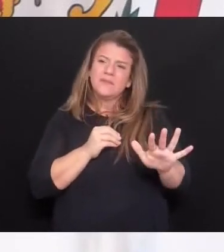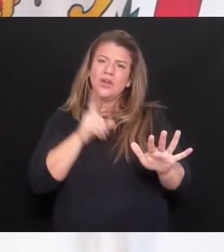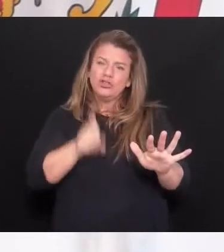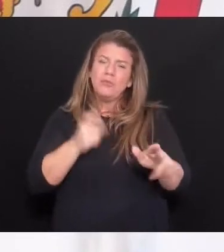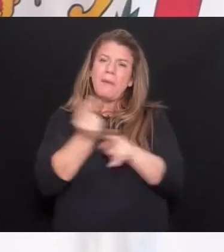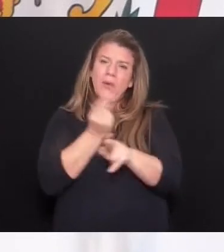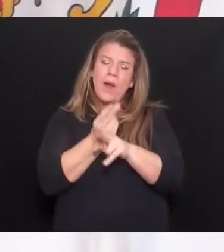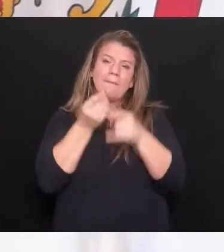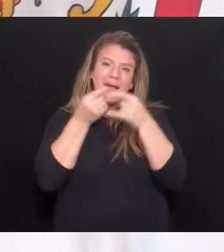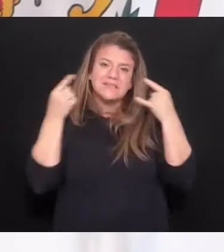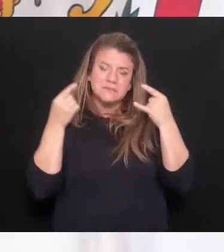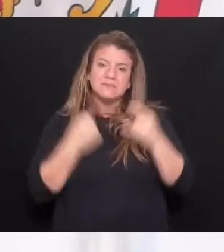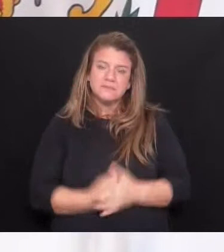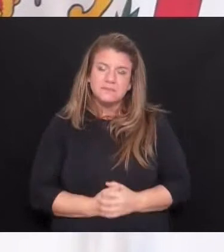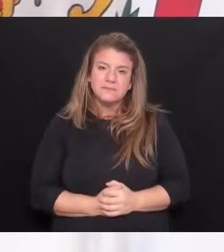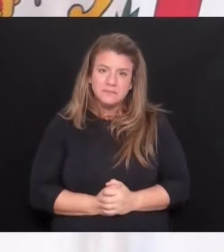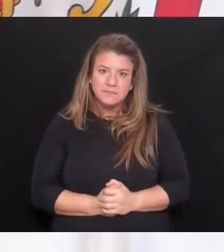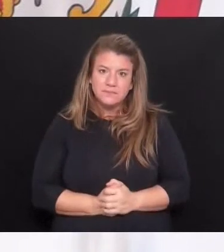wearing a mask.